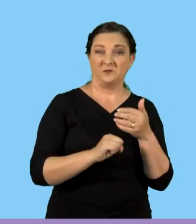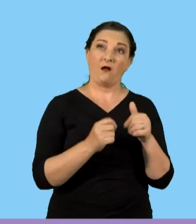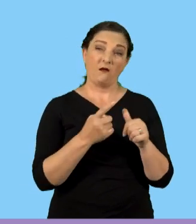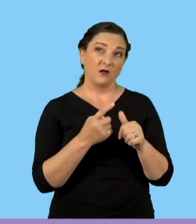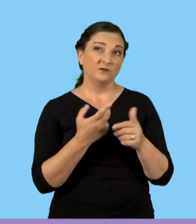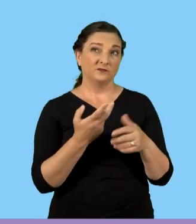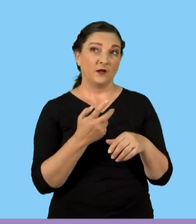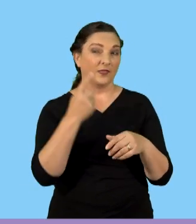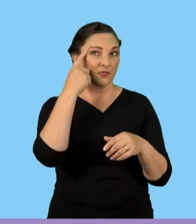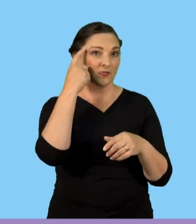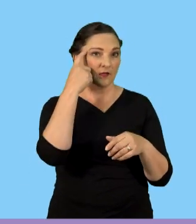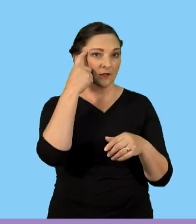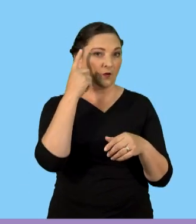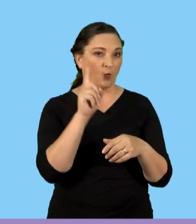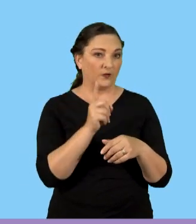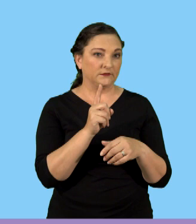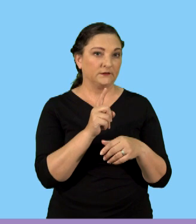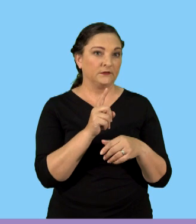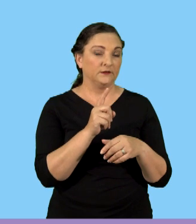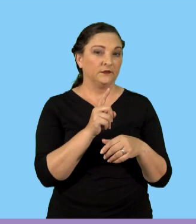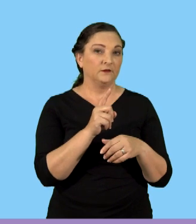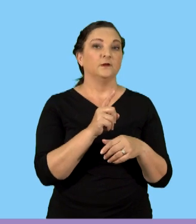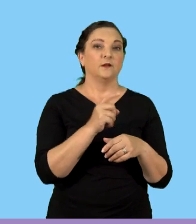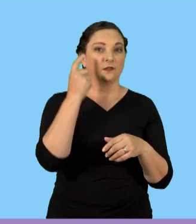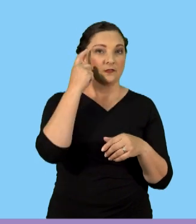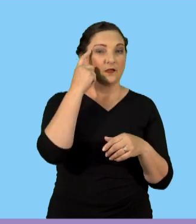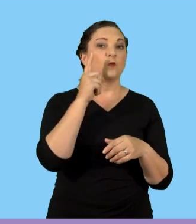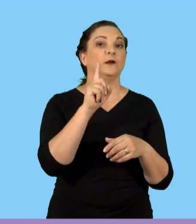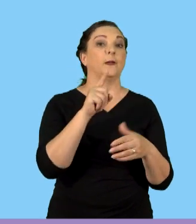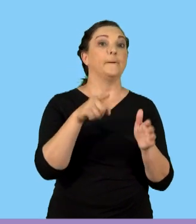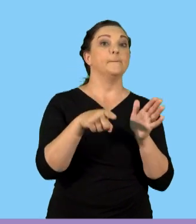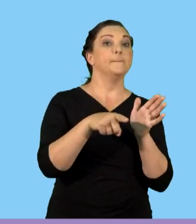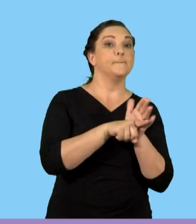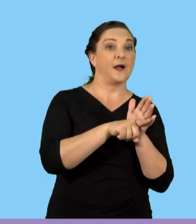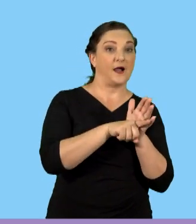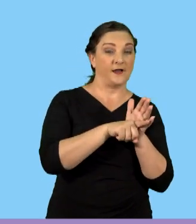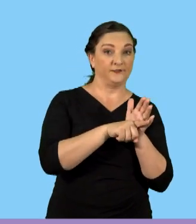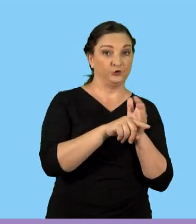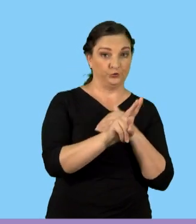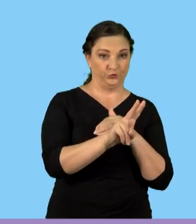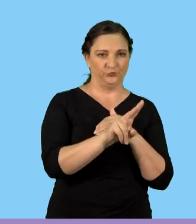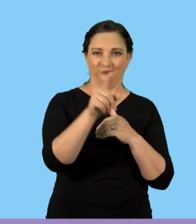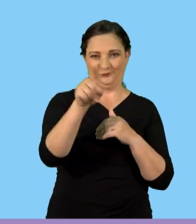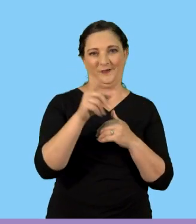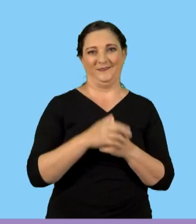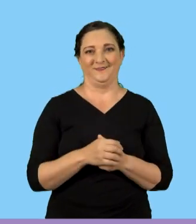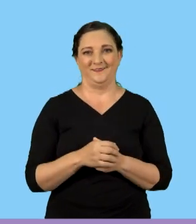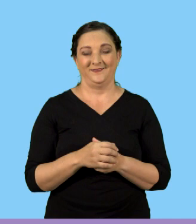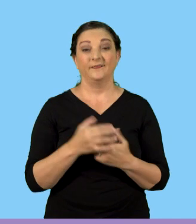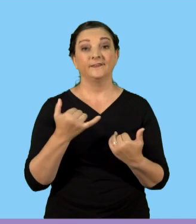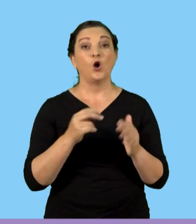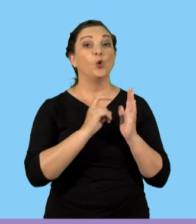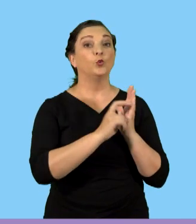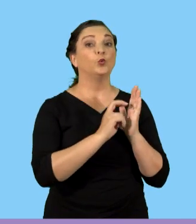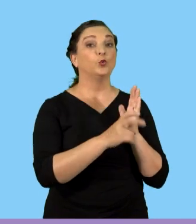thinking of a plus, sorry, if you are thinking of a minus 2, then you are correct. So what would be